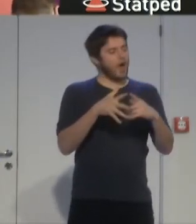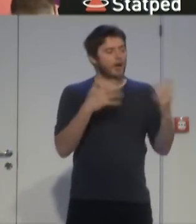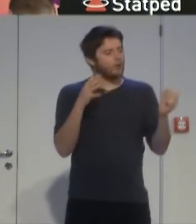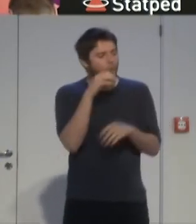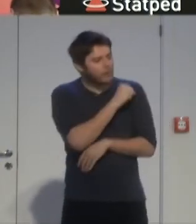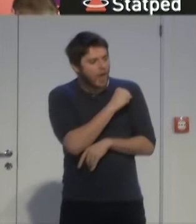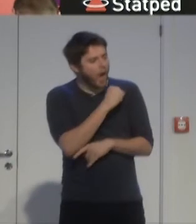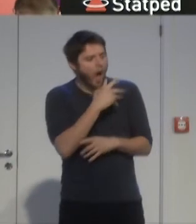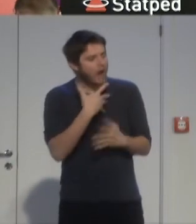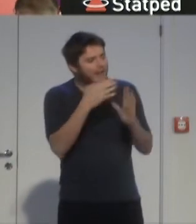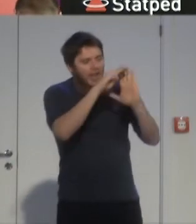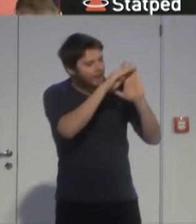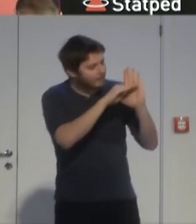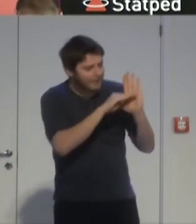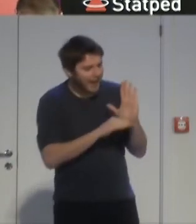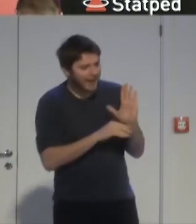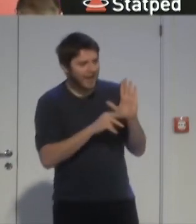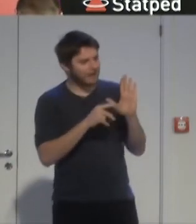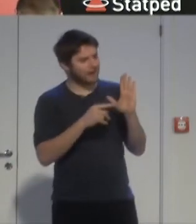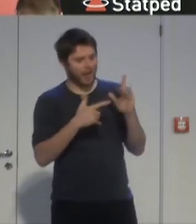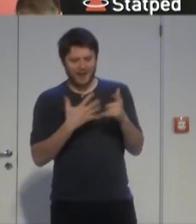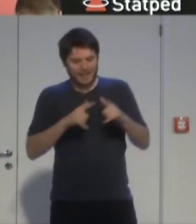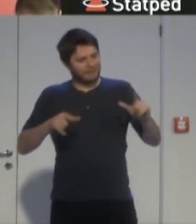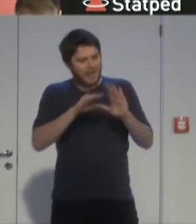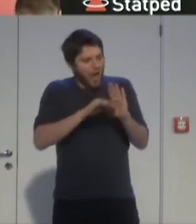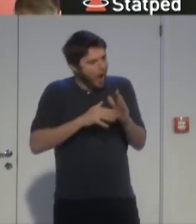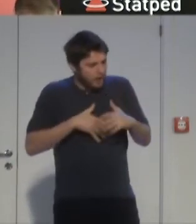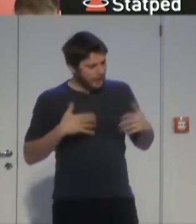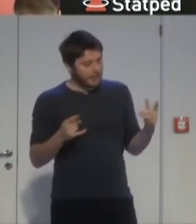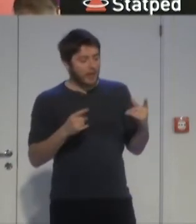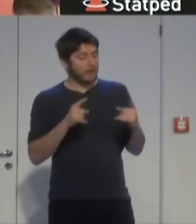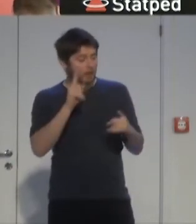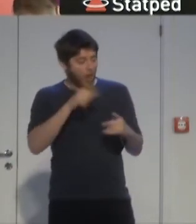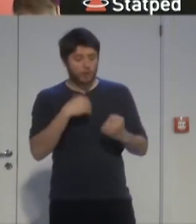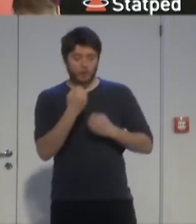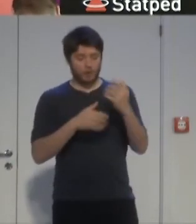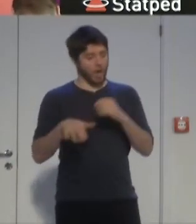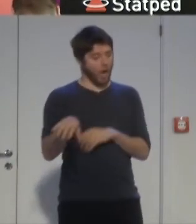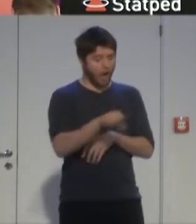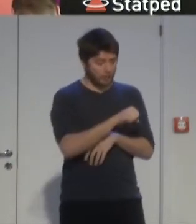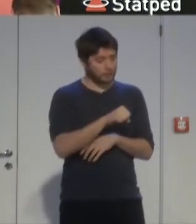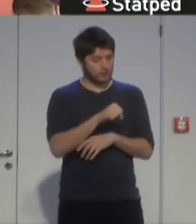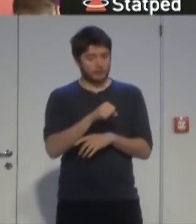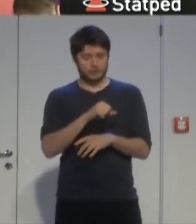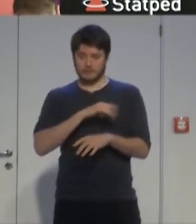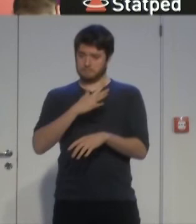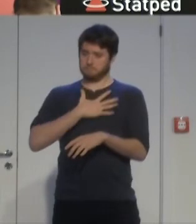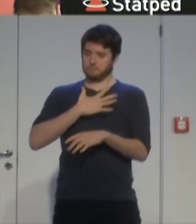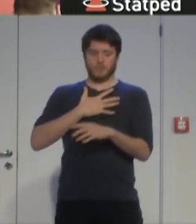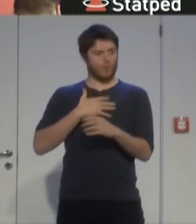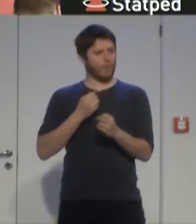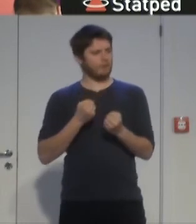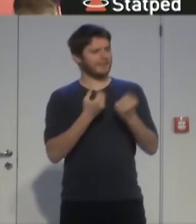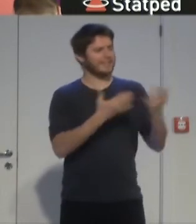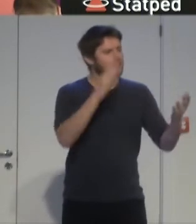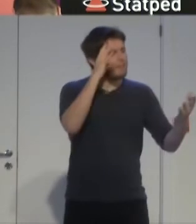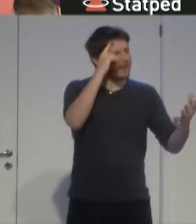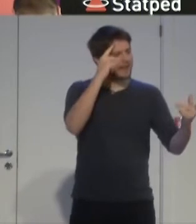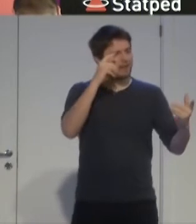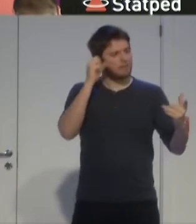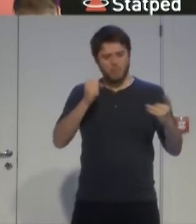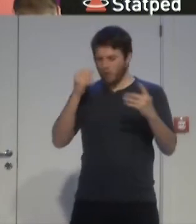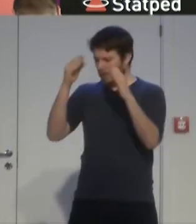no linguistic rules. So everything, you can do everything to make meaning, and I'm sure we'll hear more about that too